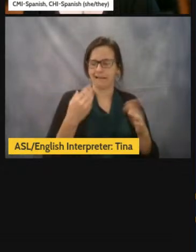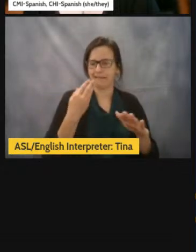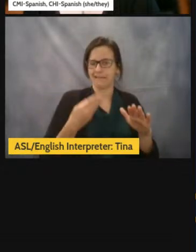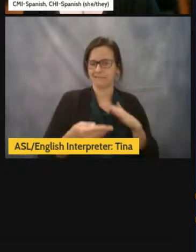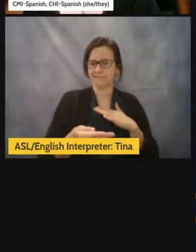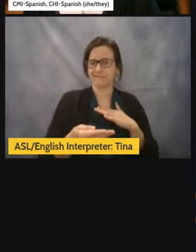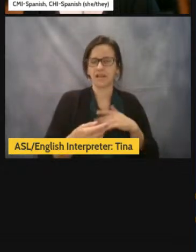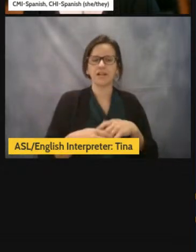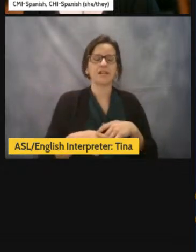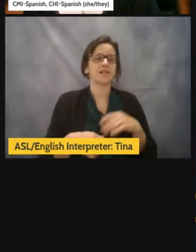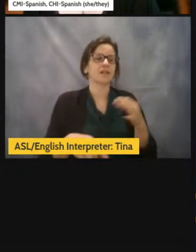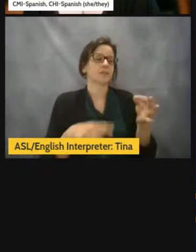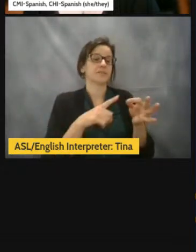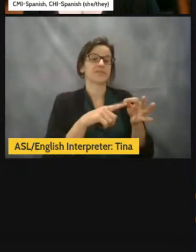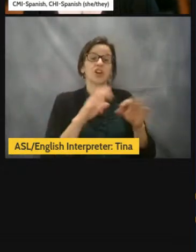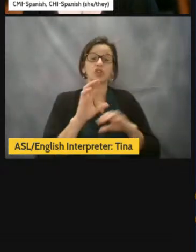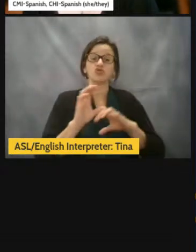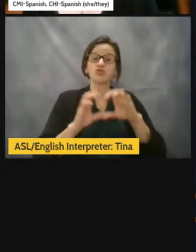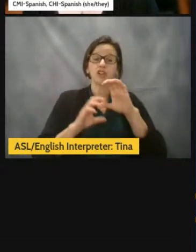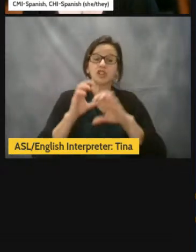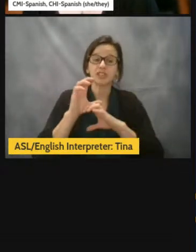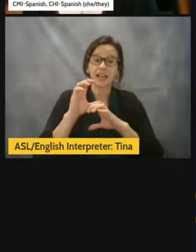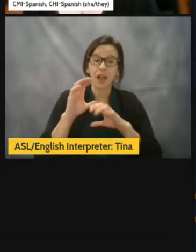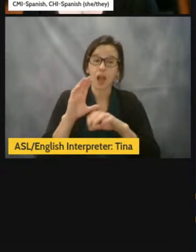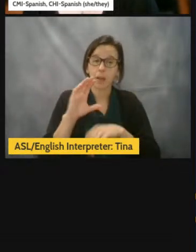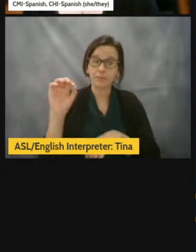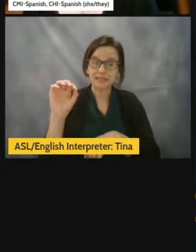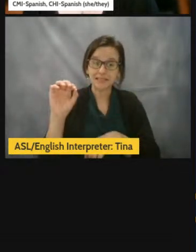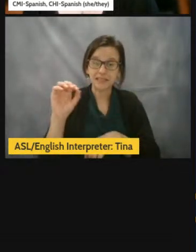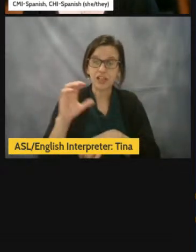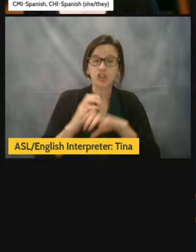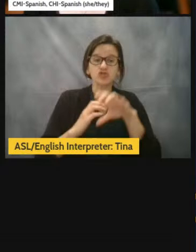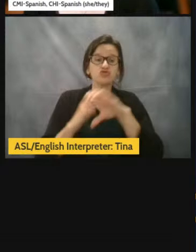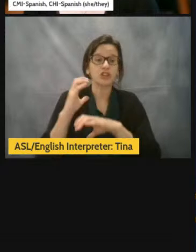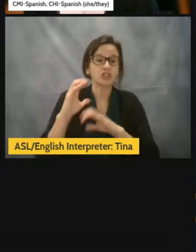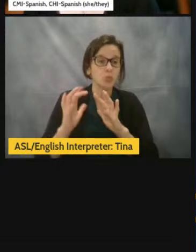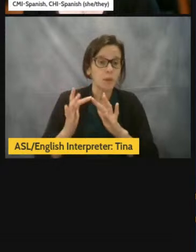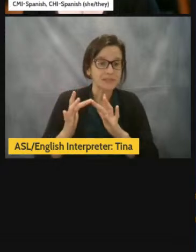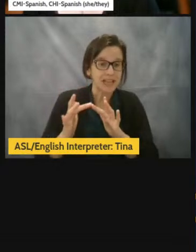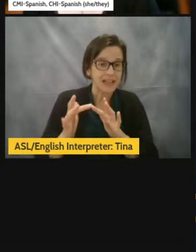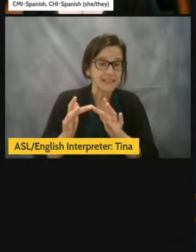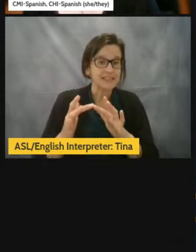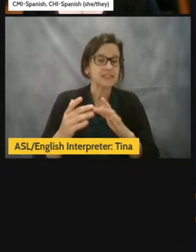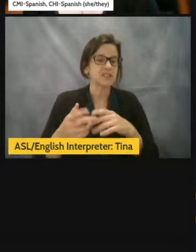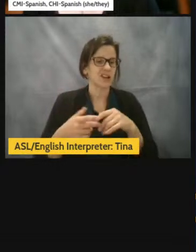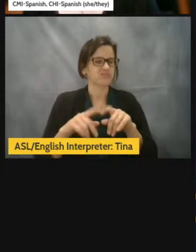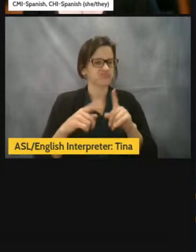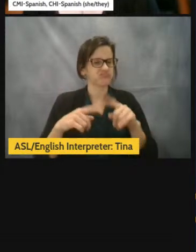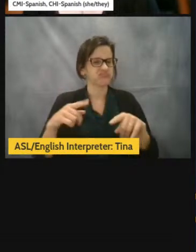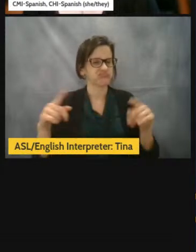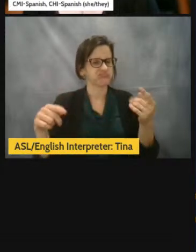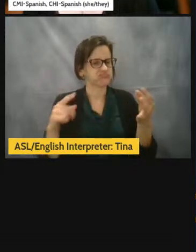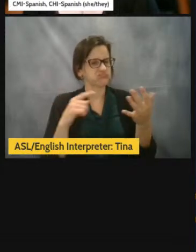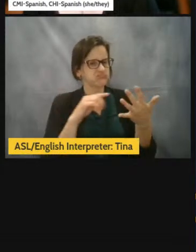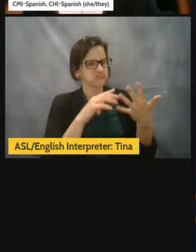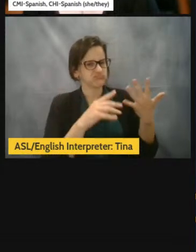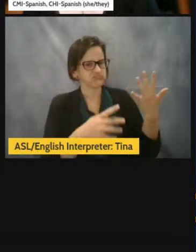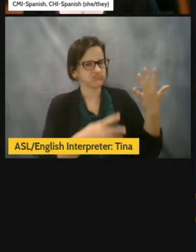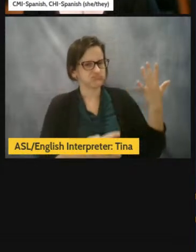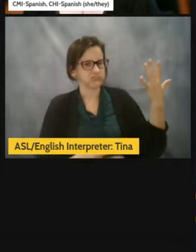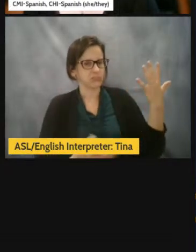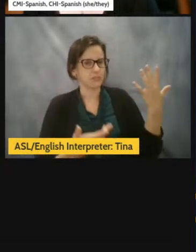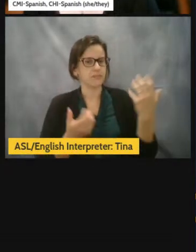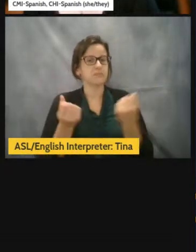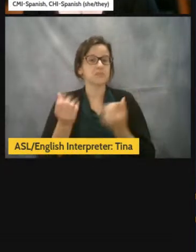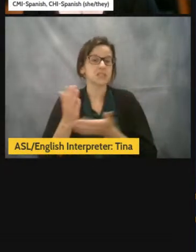construction company, construction sites. Okay, so I do see a few folks here answered